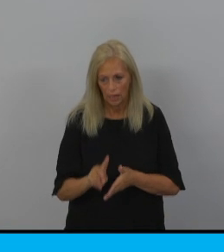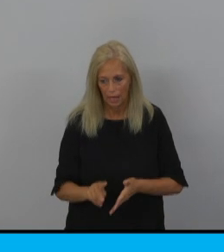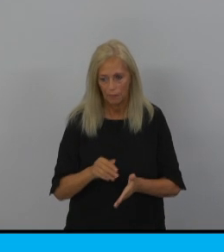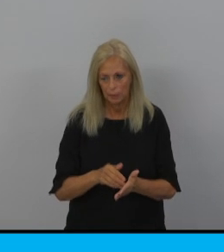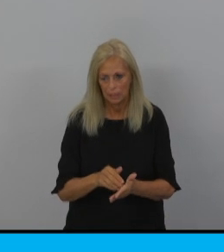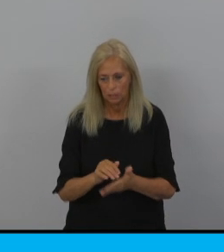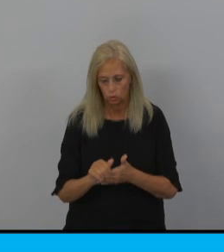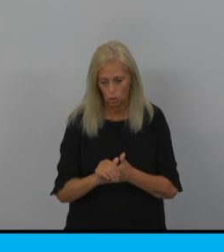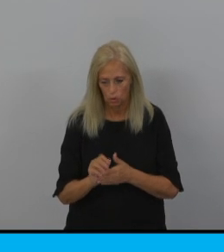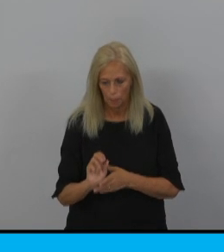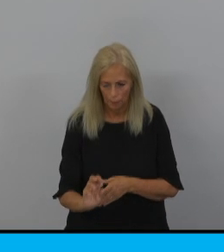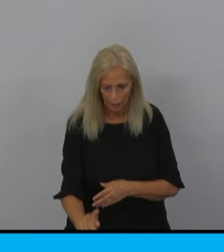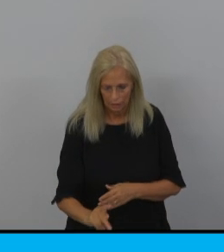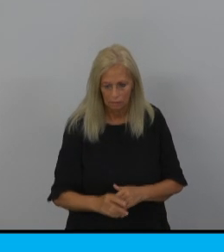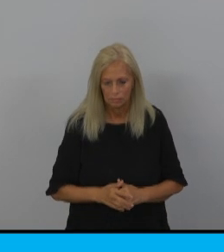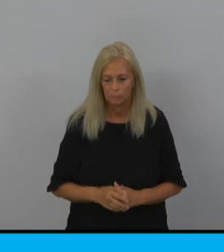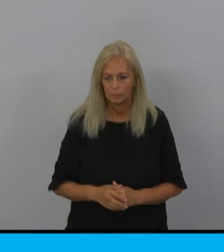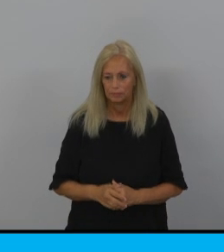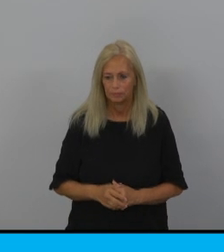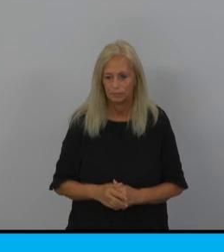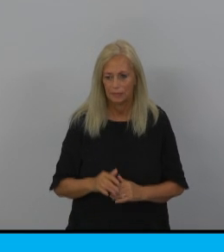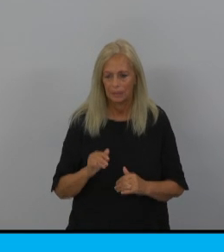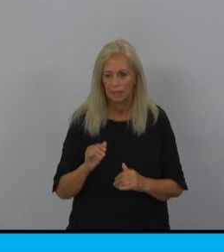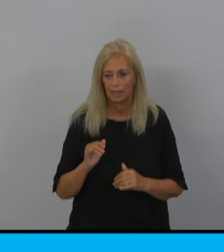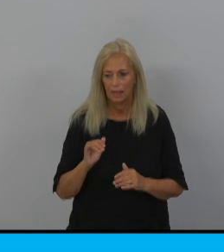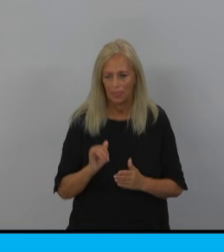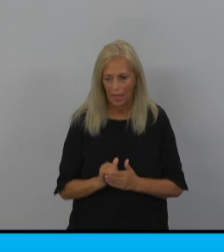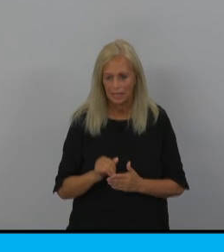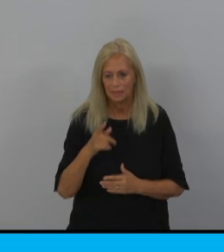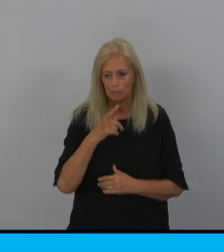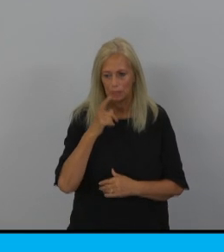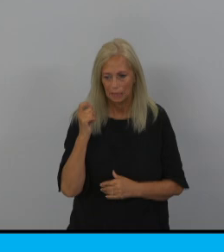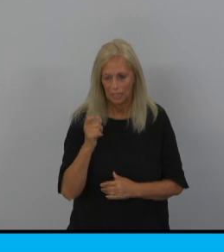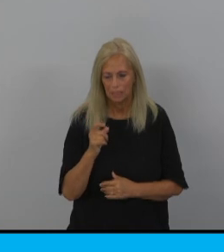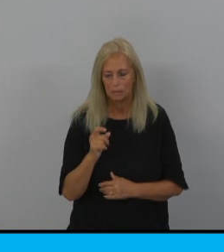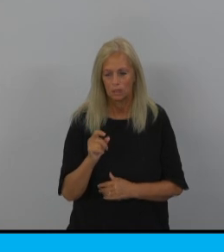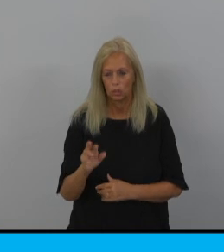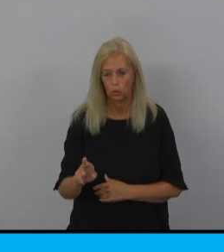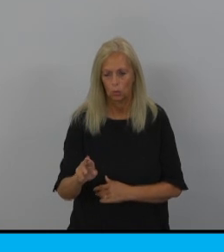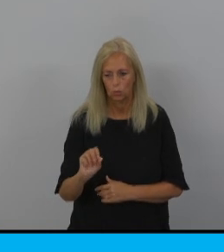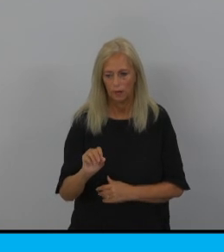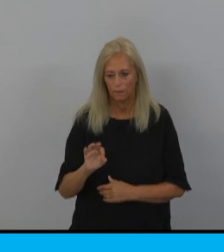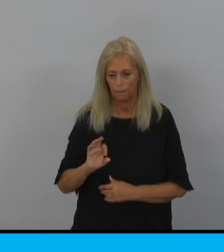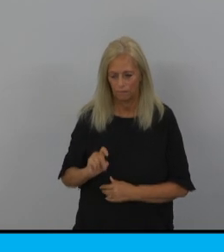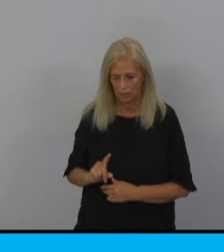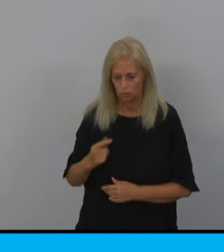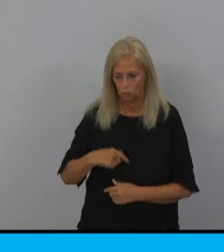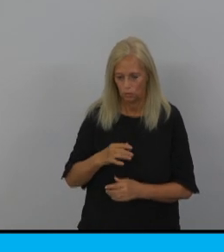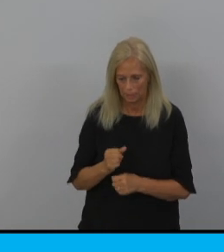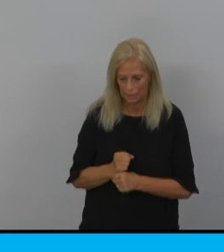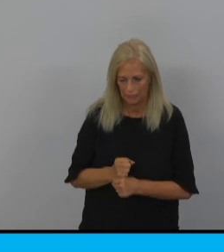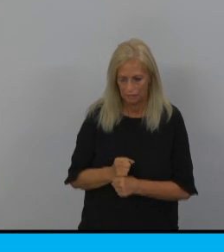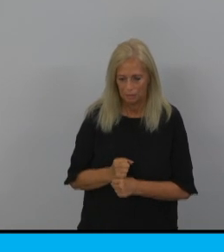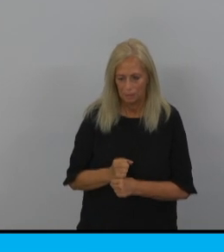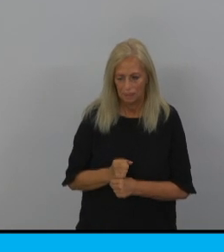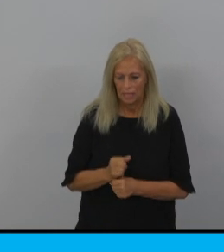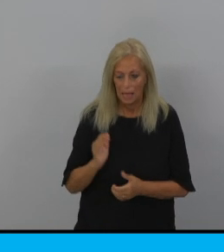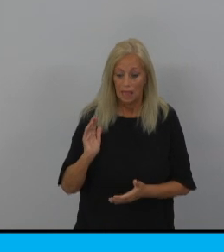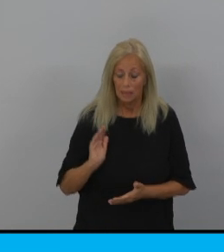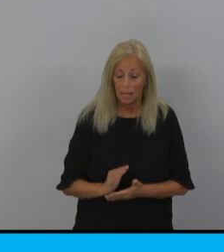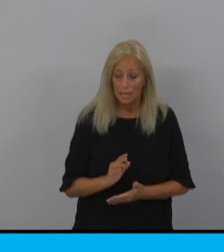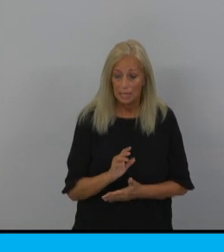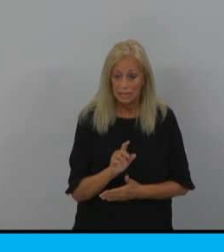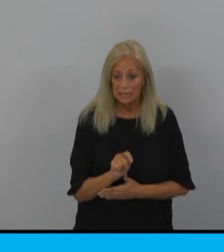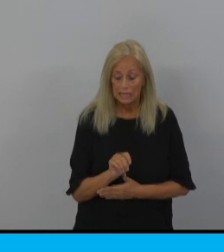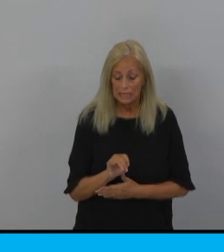So but that's because of the state revenue that we get. We'll look at that. Less the TIF